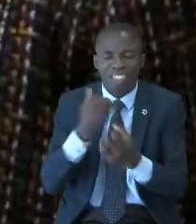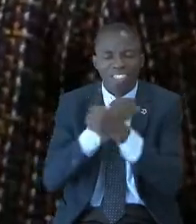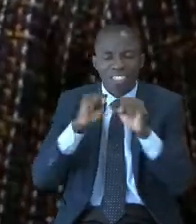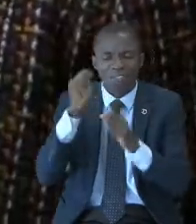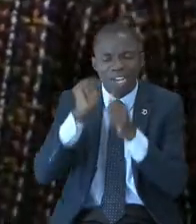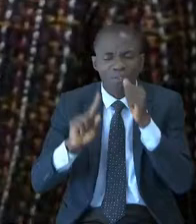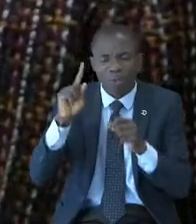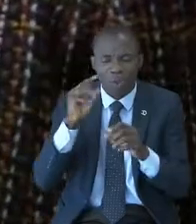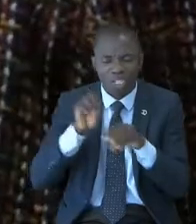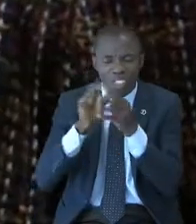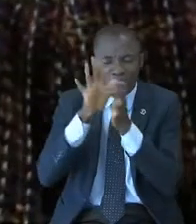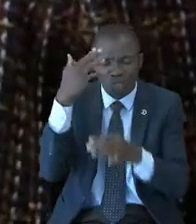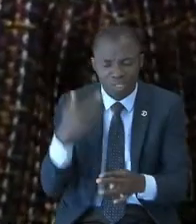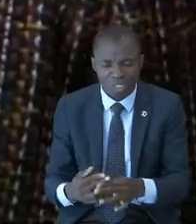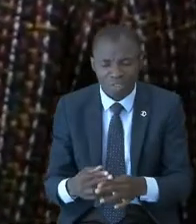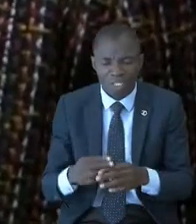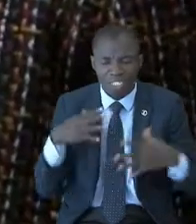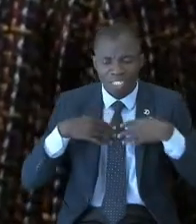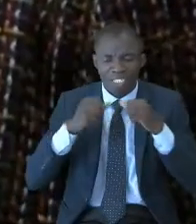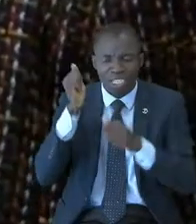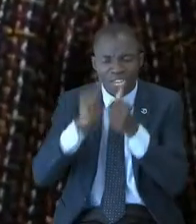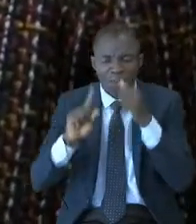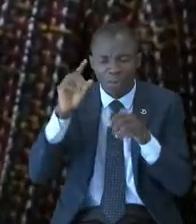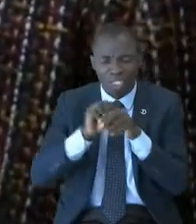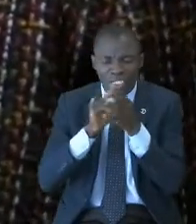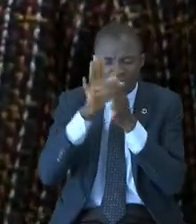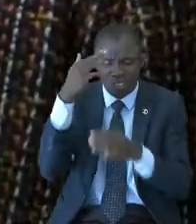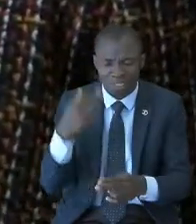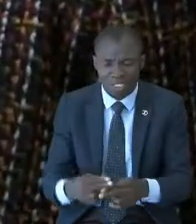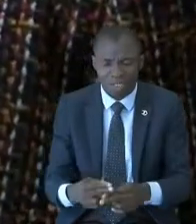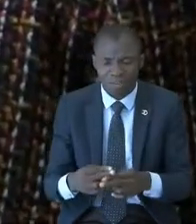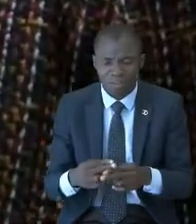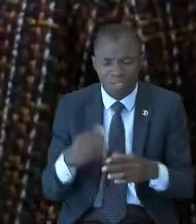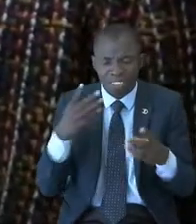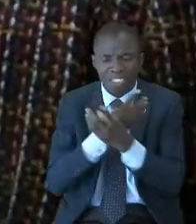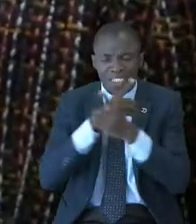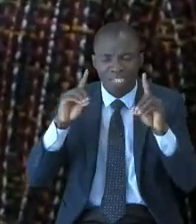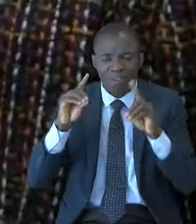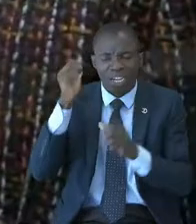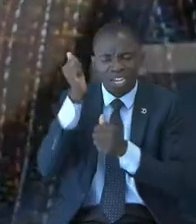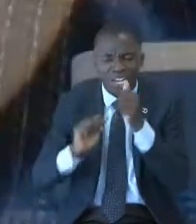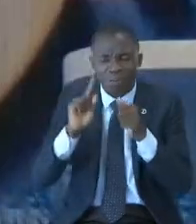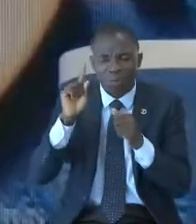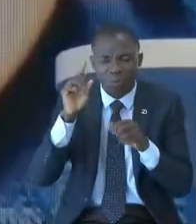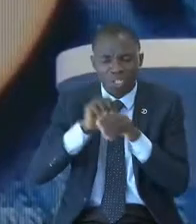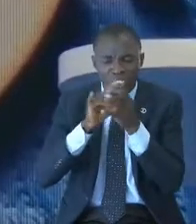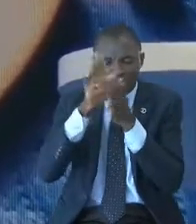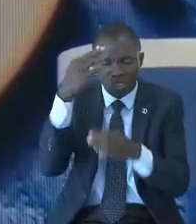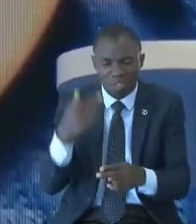save everyone, heal everyone, deliver